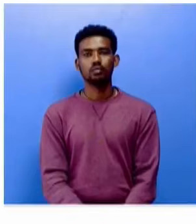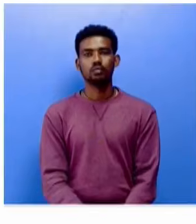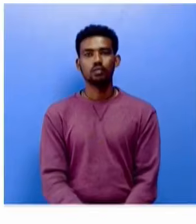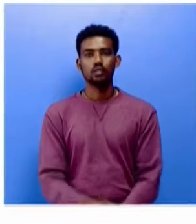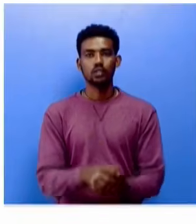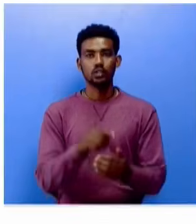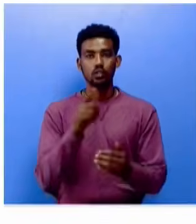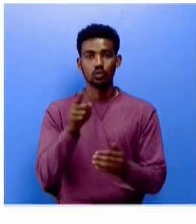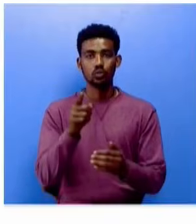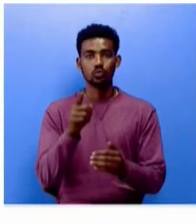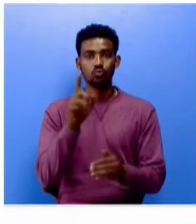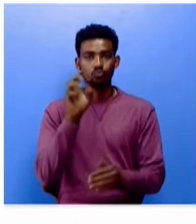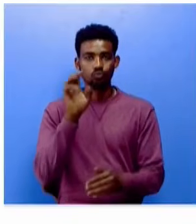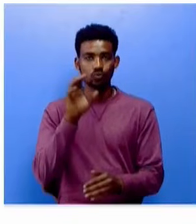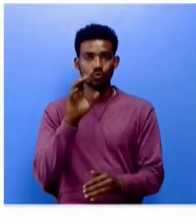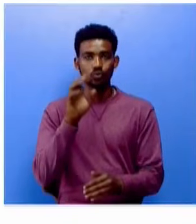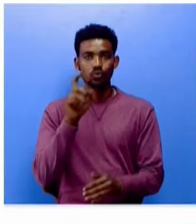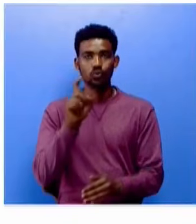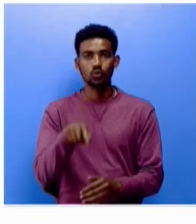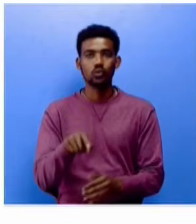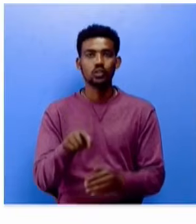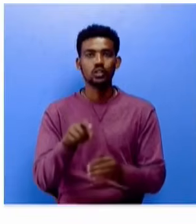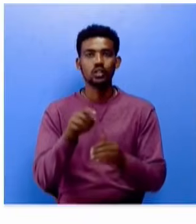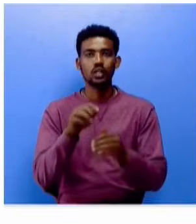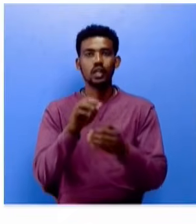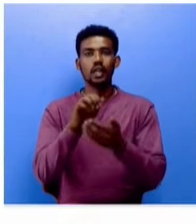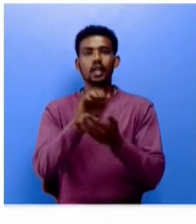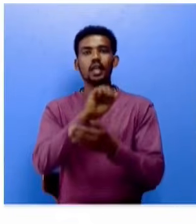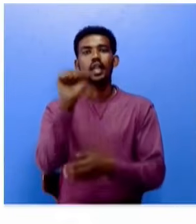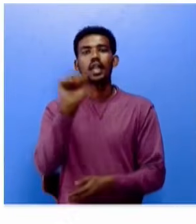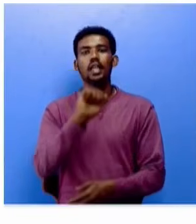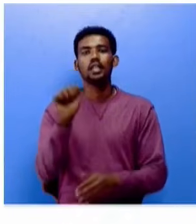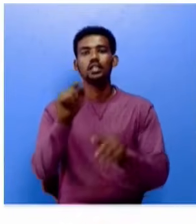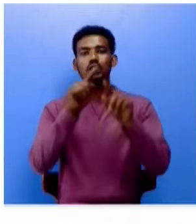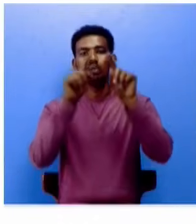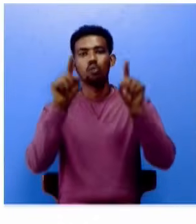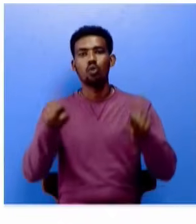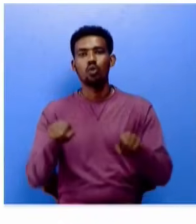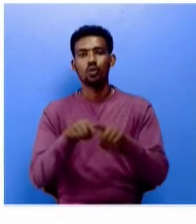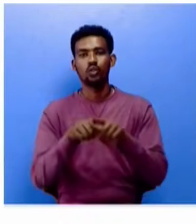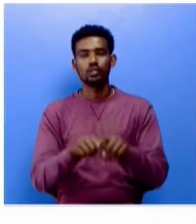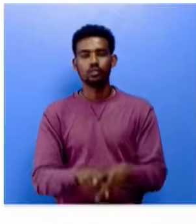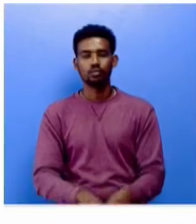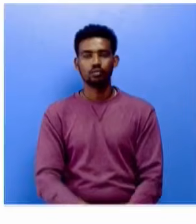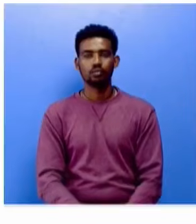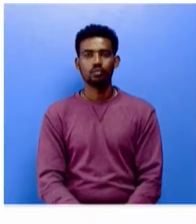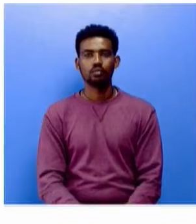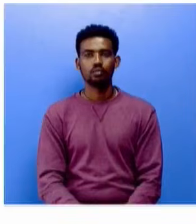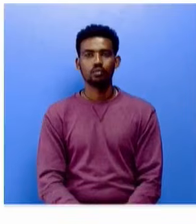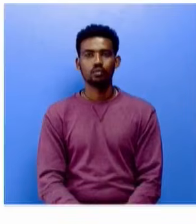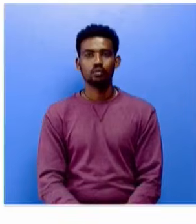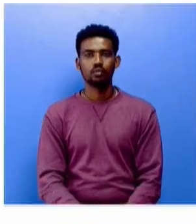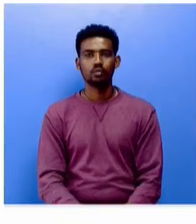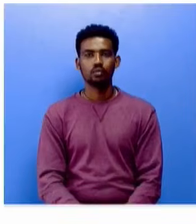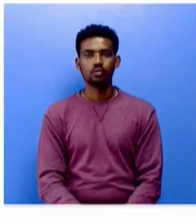clean the board. Look, you should clean the board.